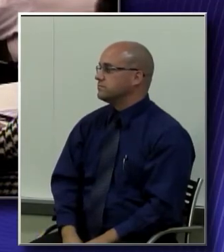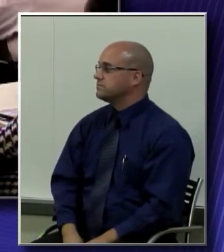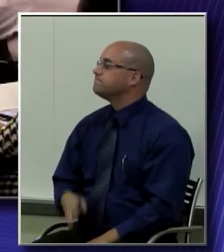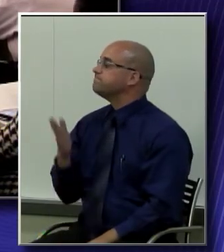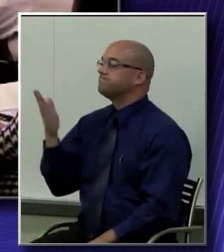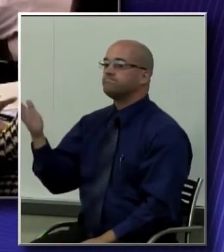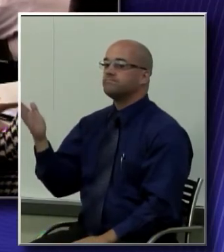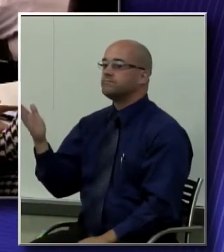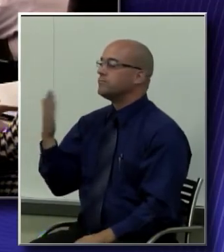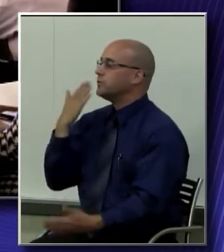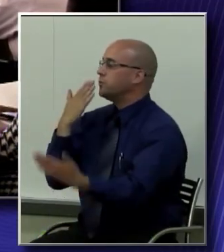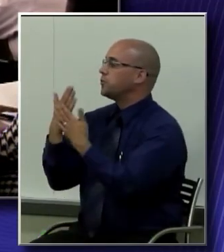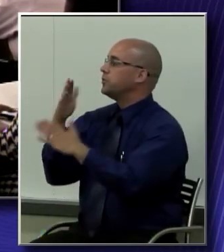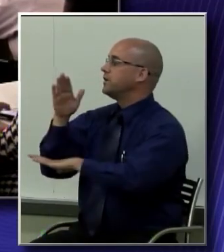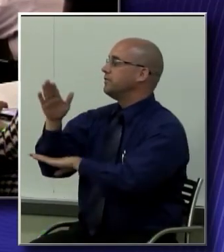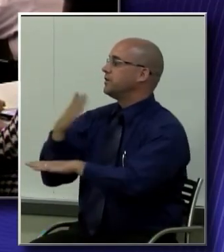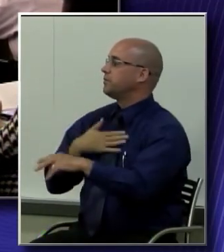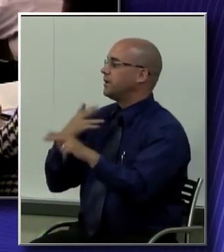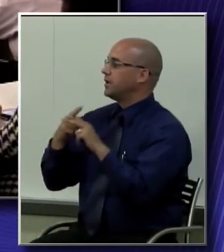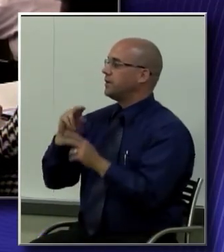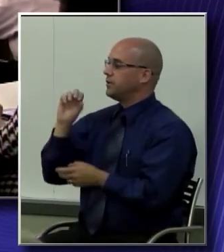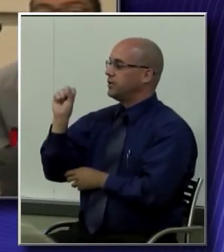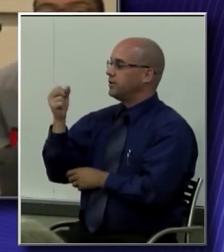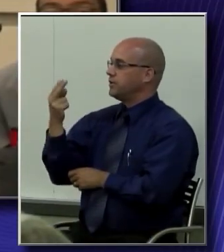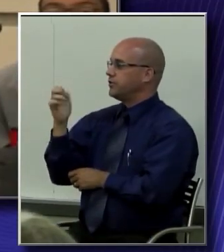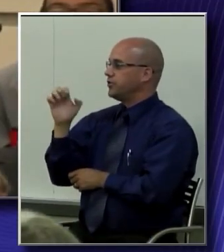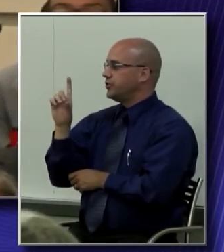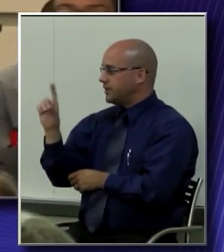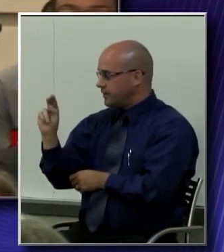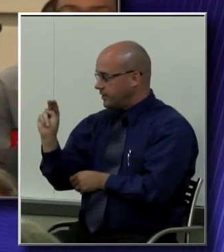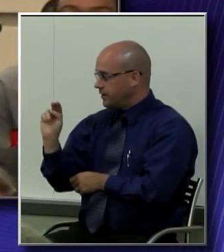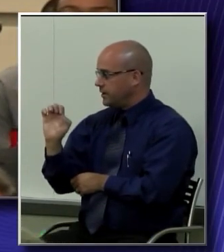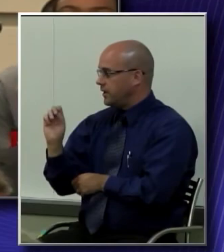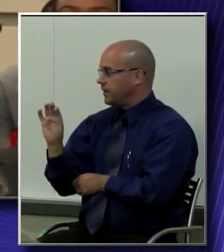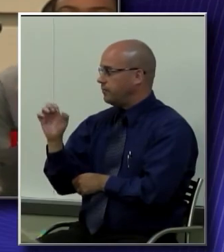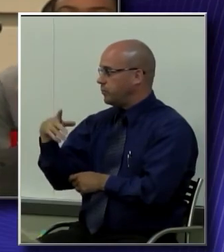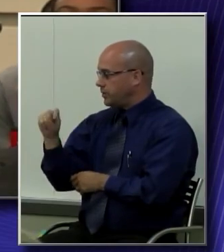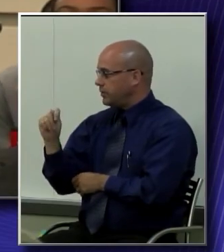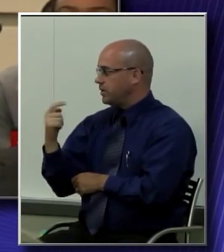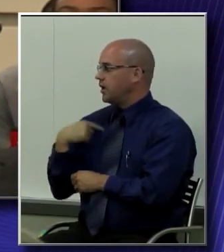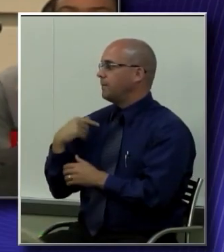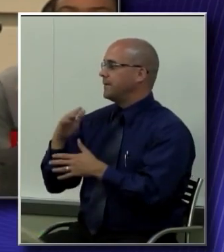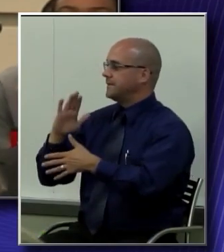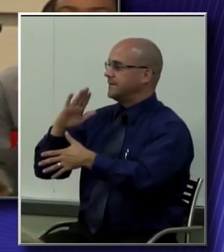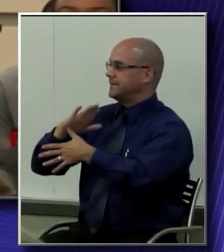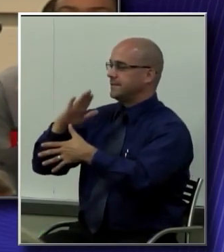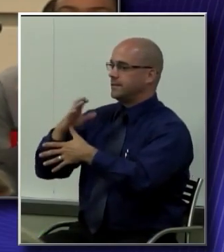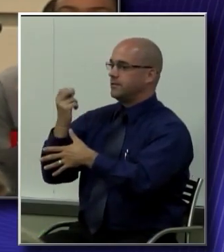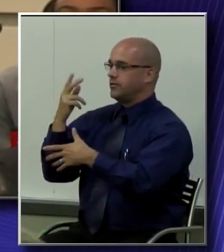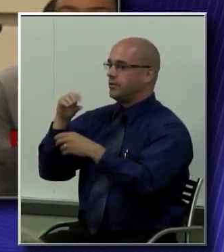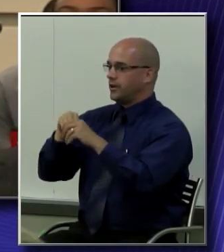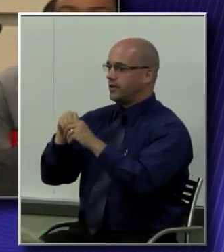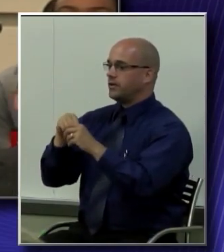Yes, sir. Good evening. My name is Sheldon Numba, and I'm a senior in the Department of Theater and Dance here at North Carolina Central